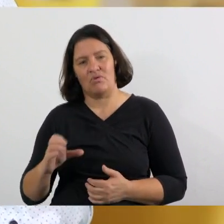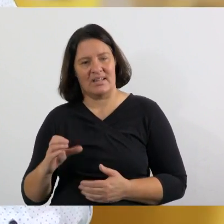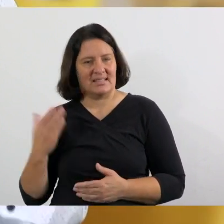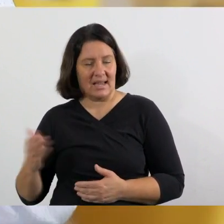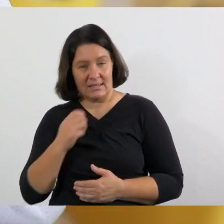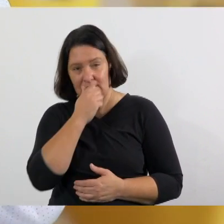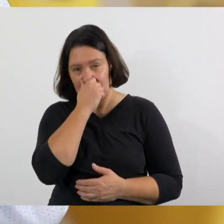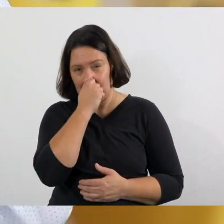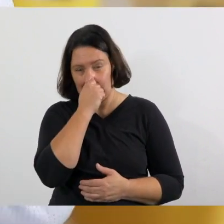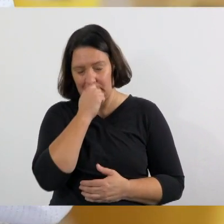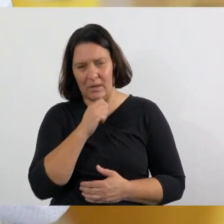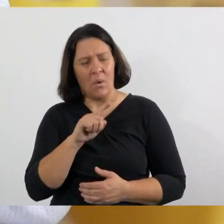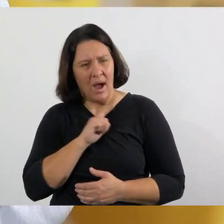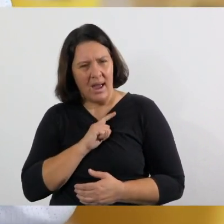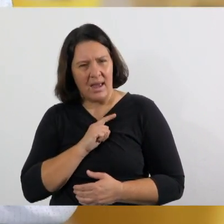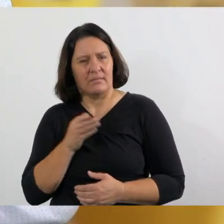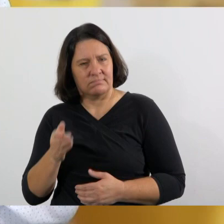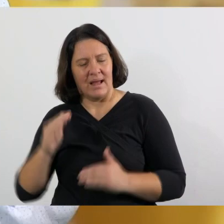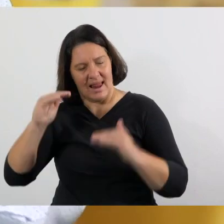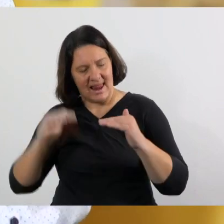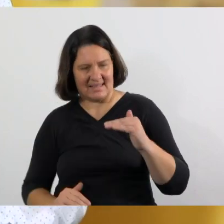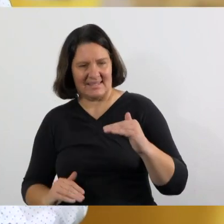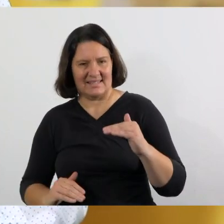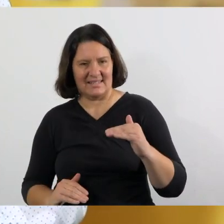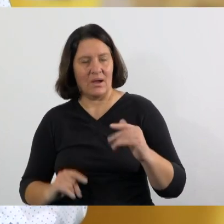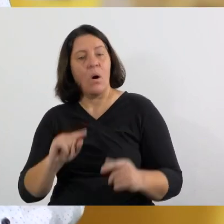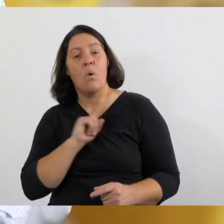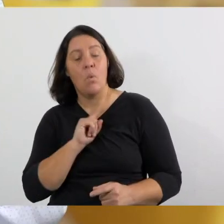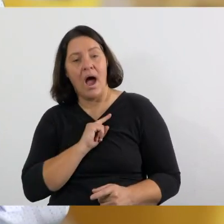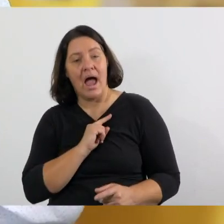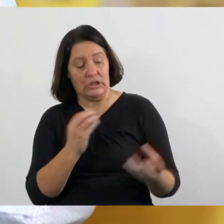credit side. It is there to decrease my debtors